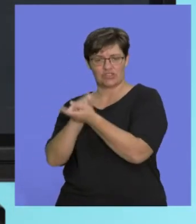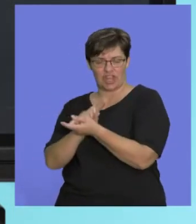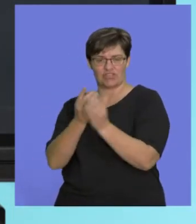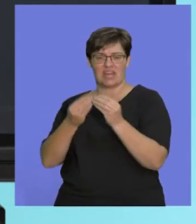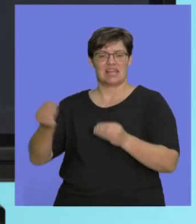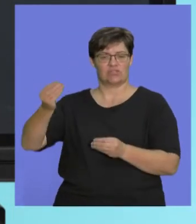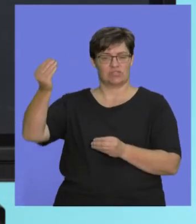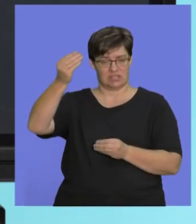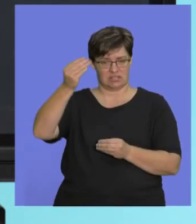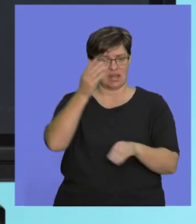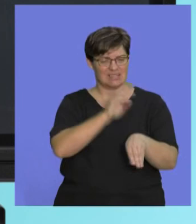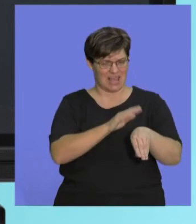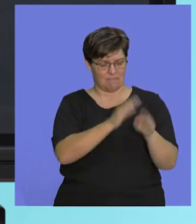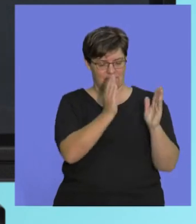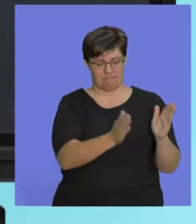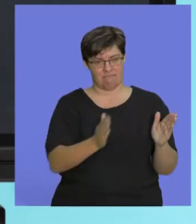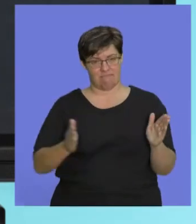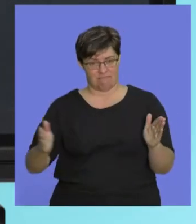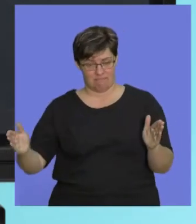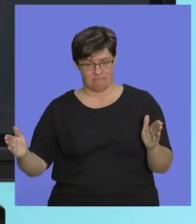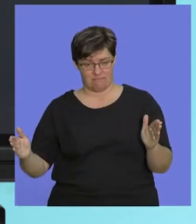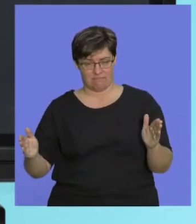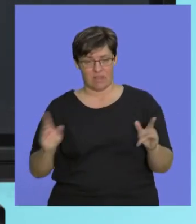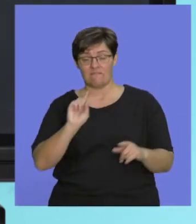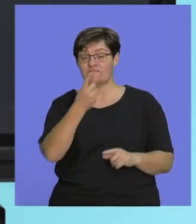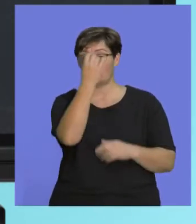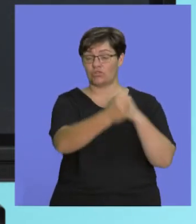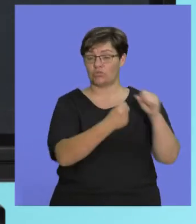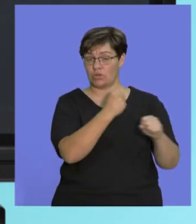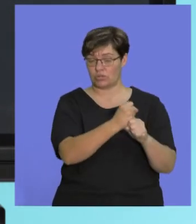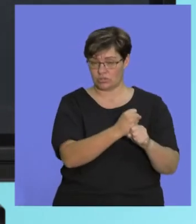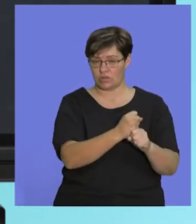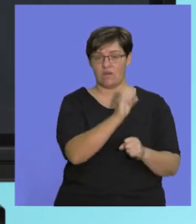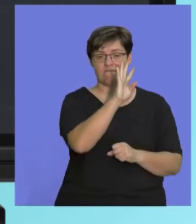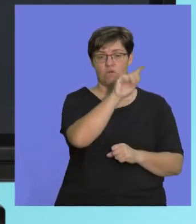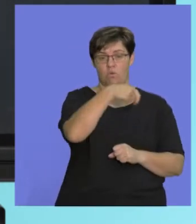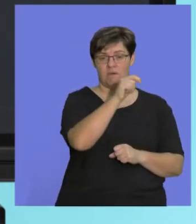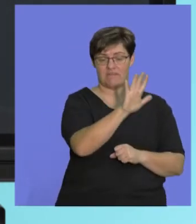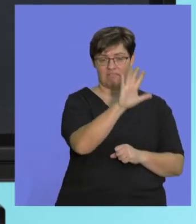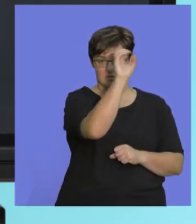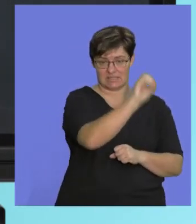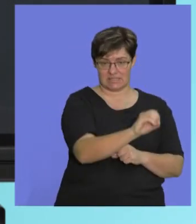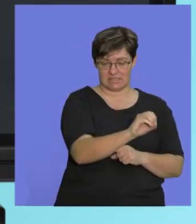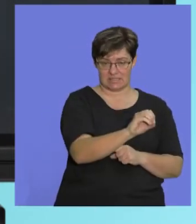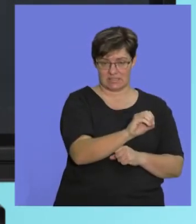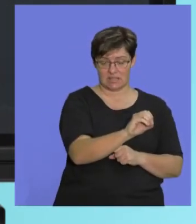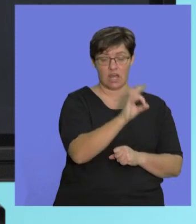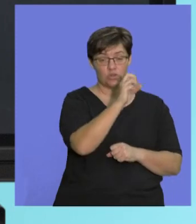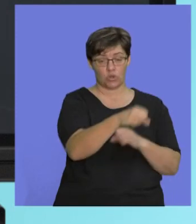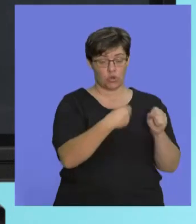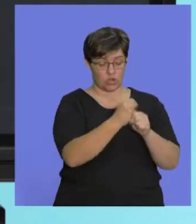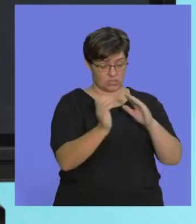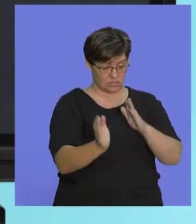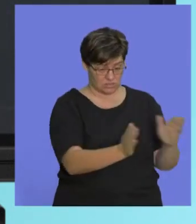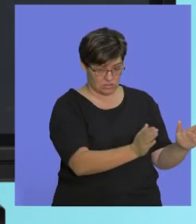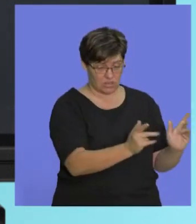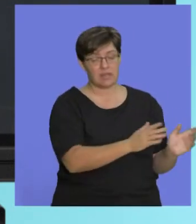as you can see here that for the first 3 years, the interest was 4.5. But after that, the interest then